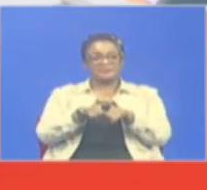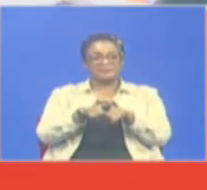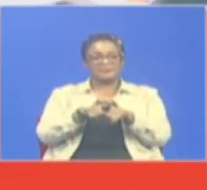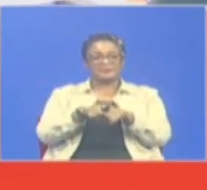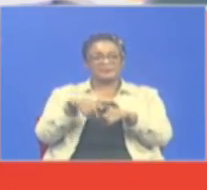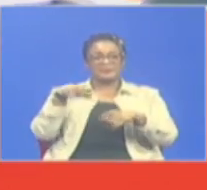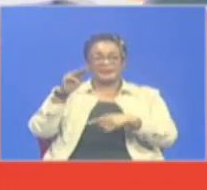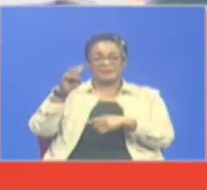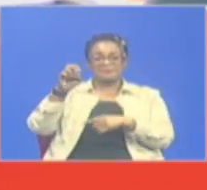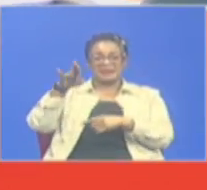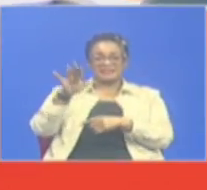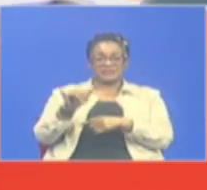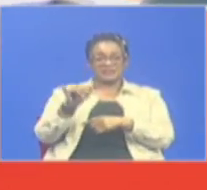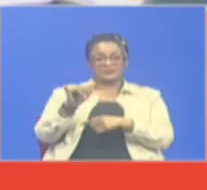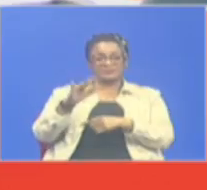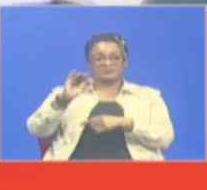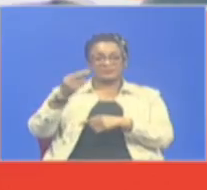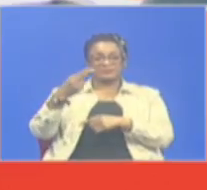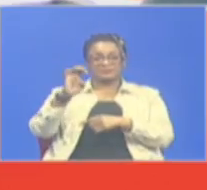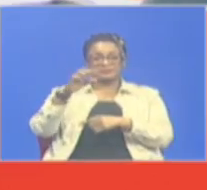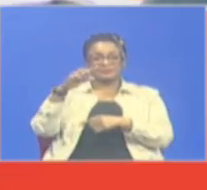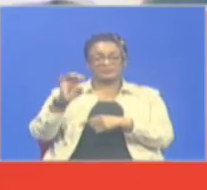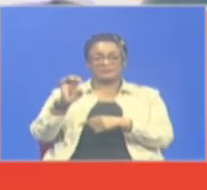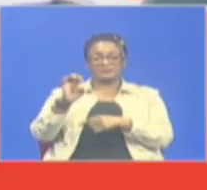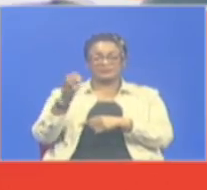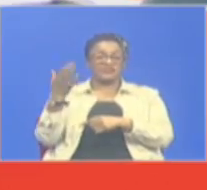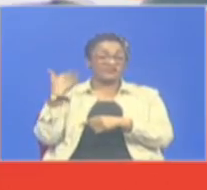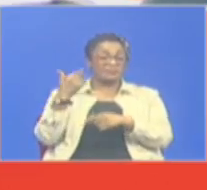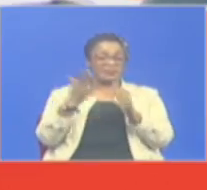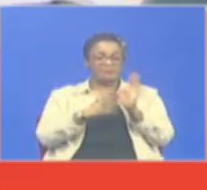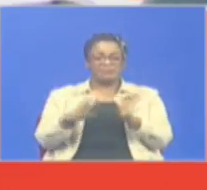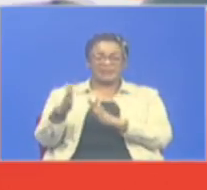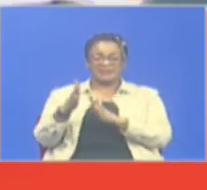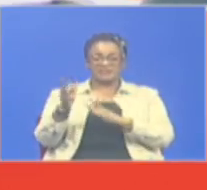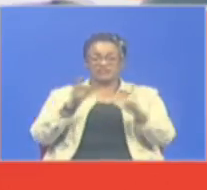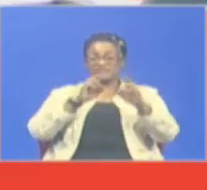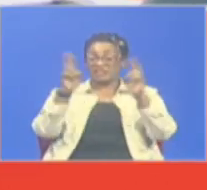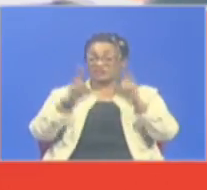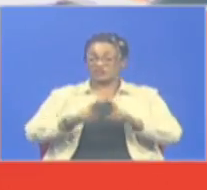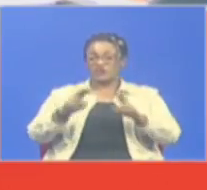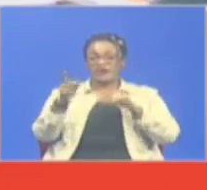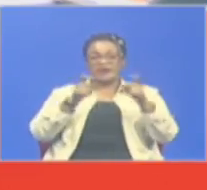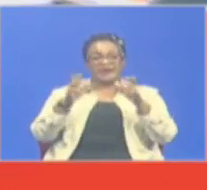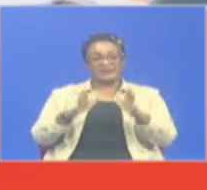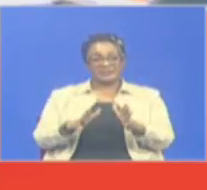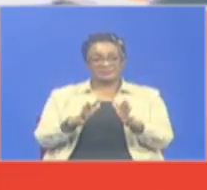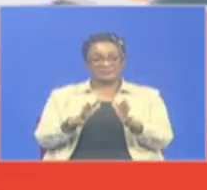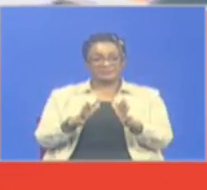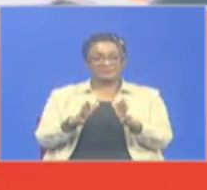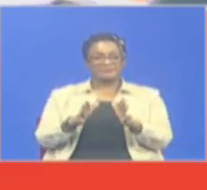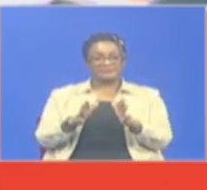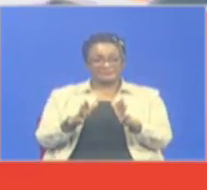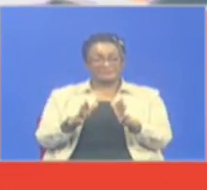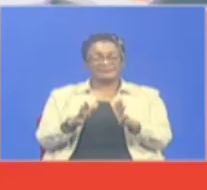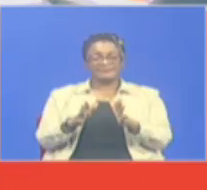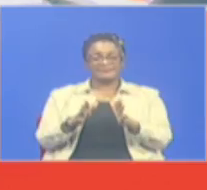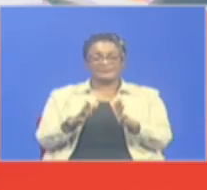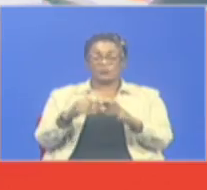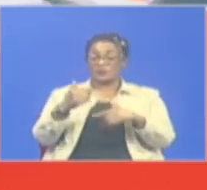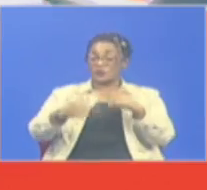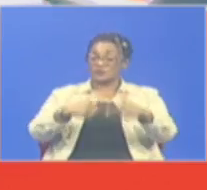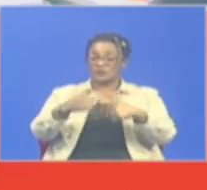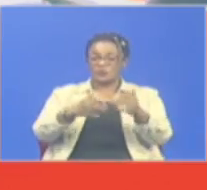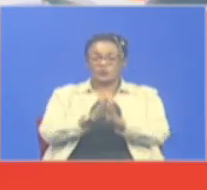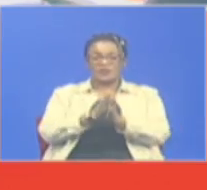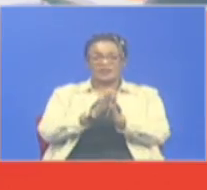Masi Shege, who is from a Plan International, Director of Programming as well. But just to continue with the conversation and